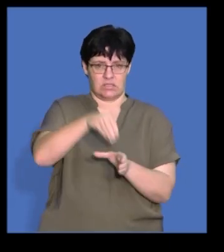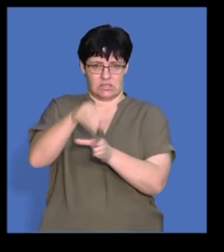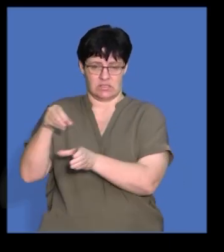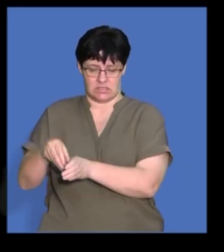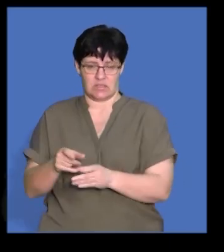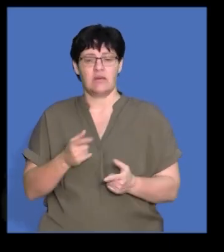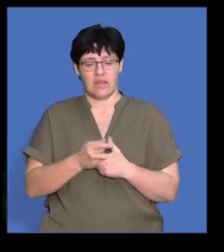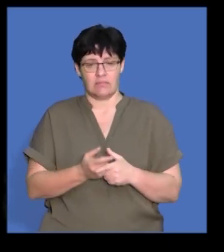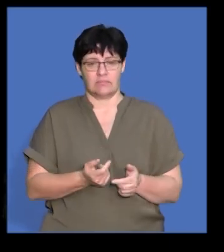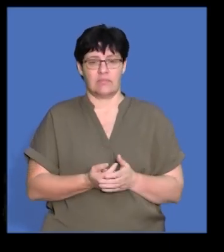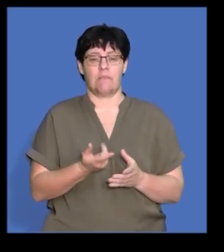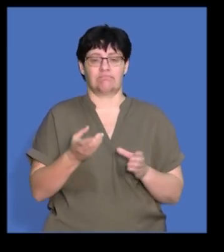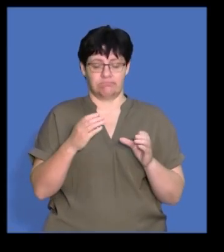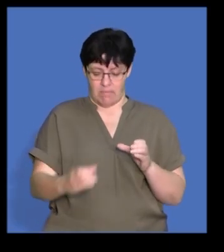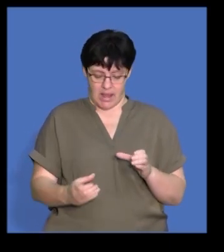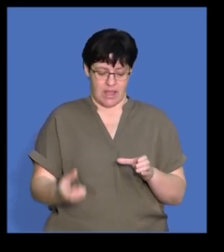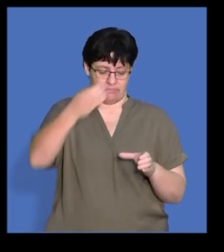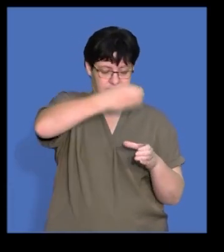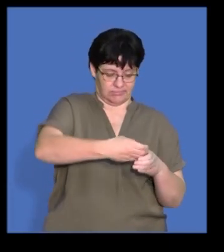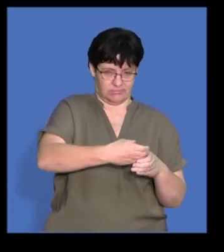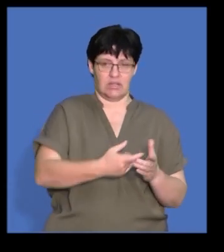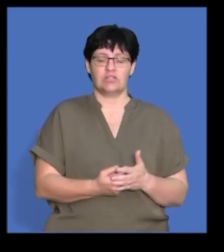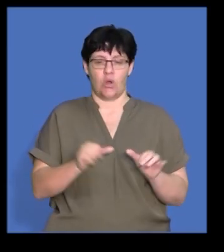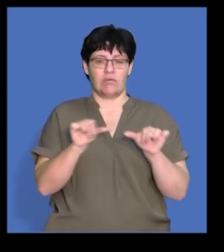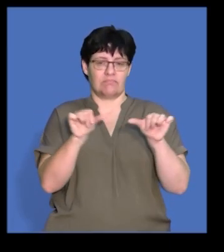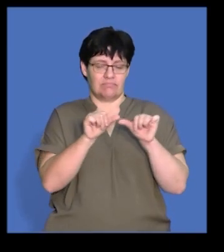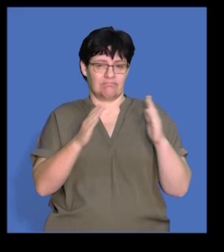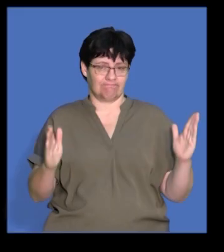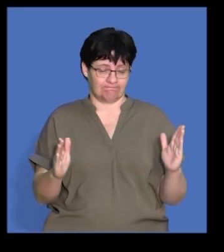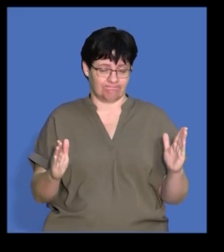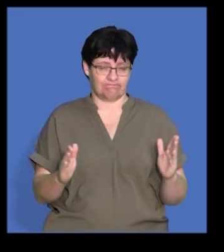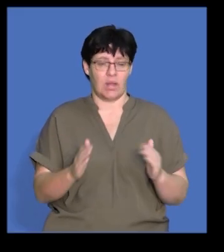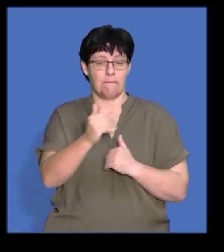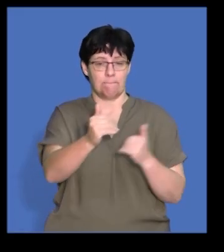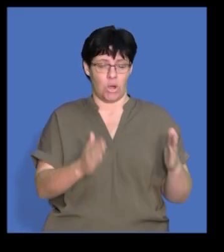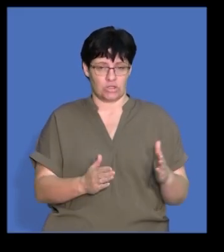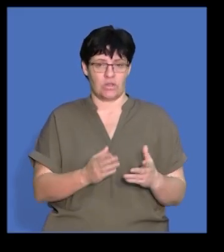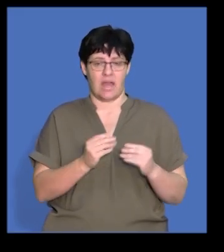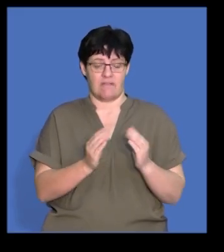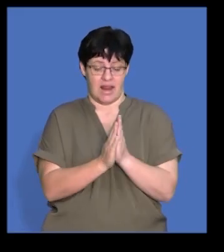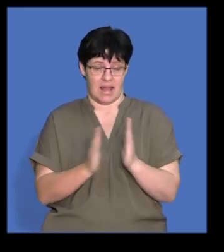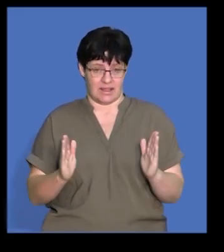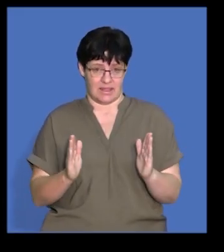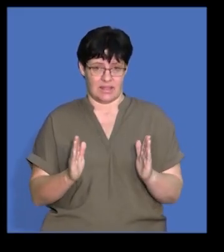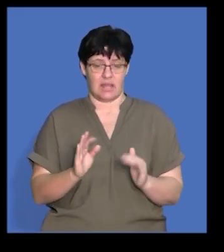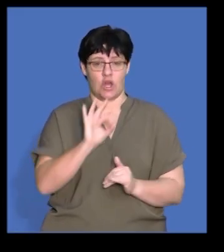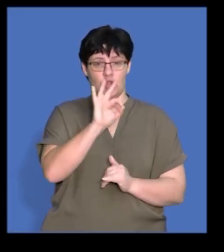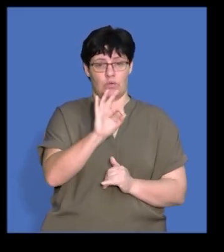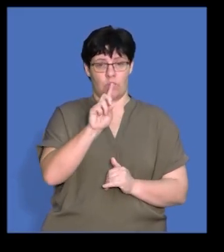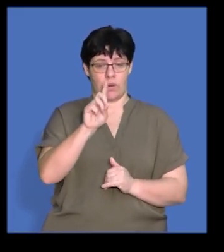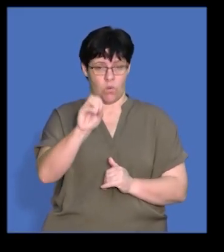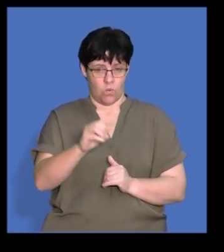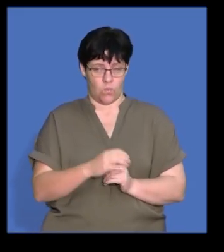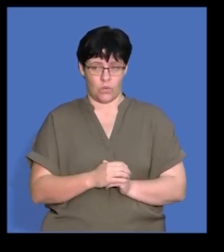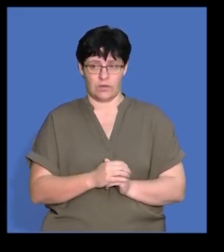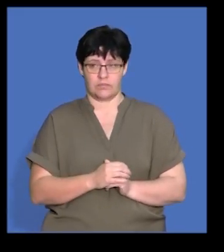and they're going into boxes. Let's see what our dimensions are. The dimensions of the box, we've got a length of 310,